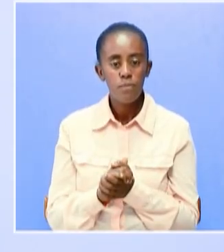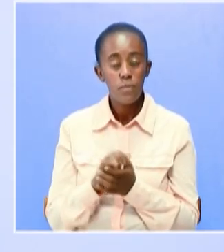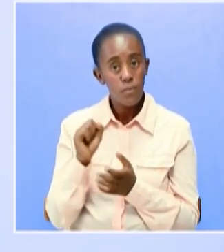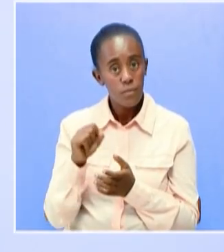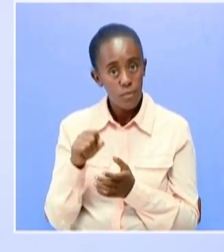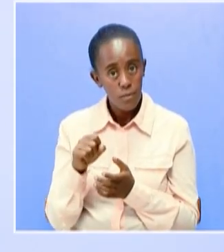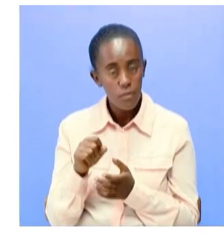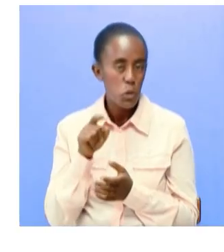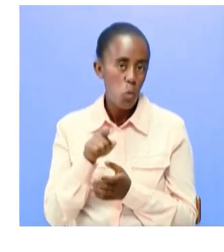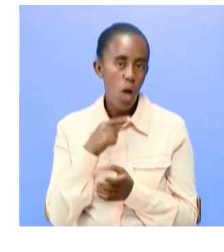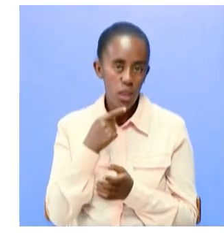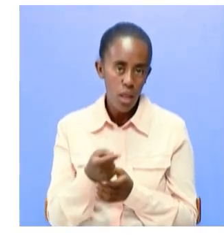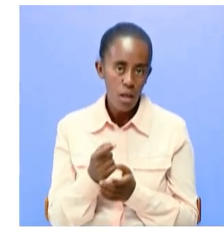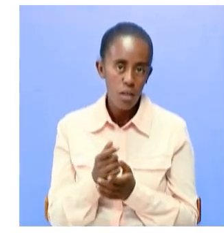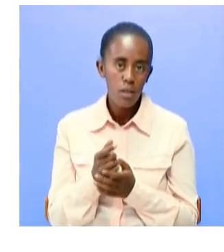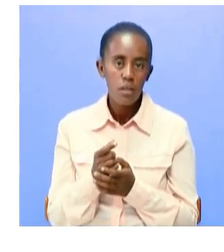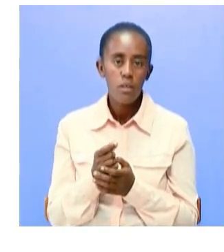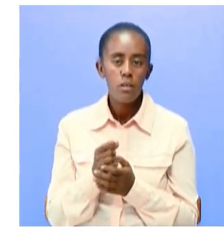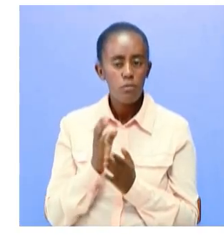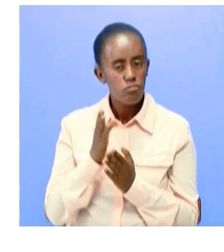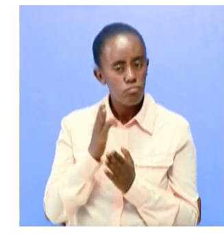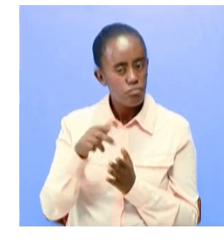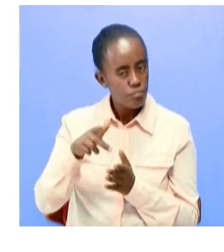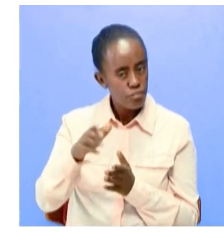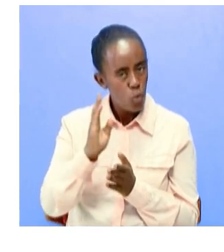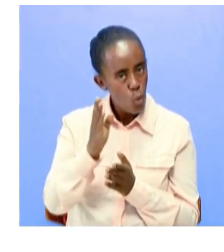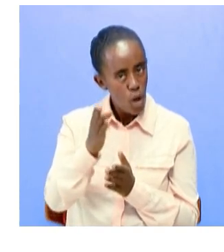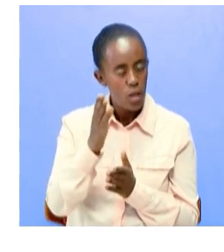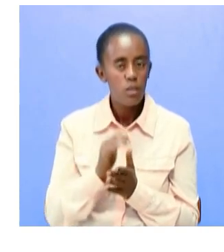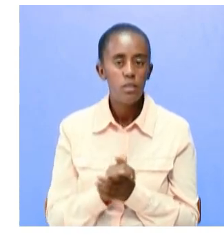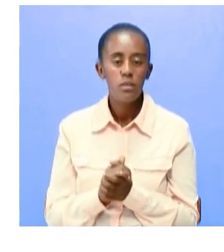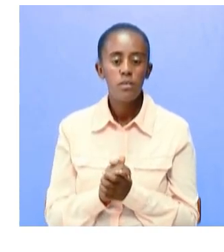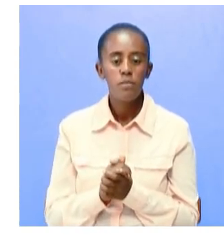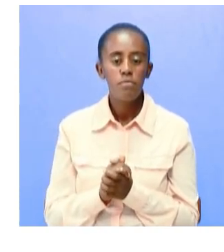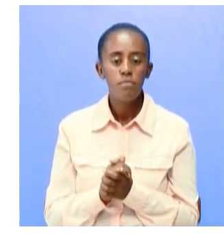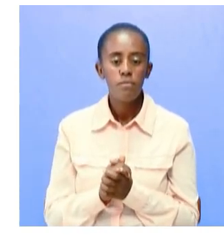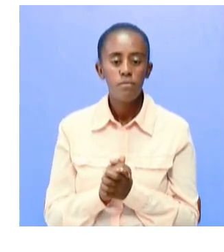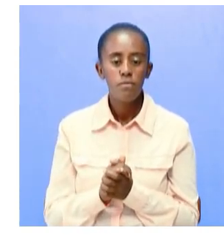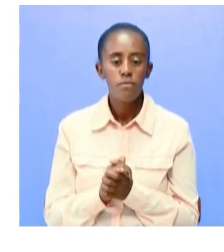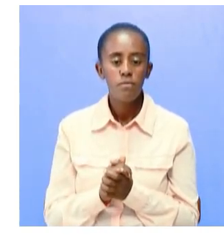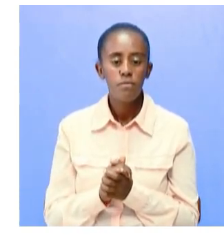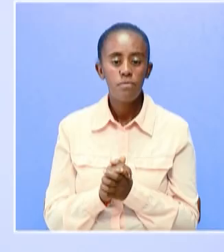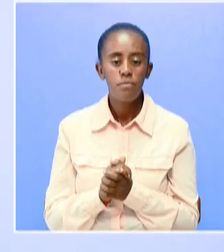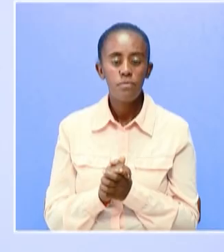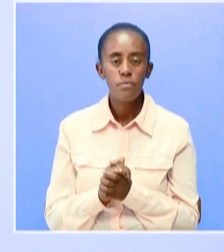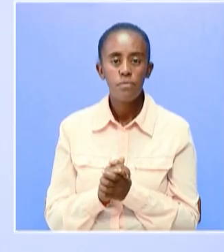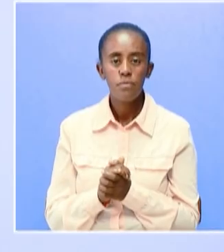Yes, you can say, go ahead. Go ahead.